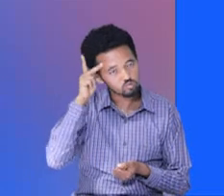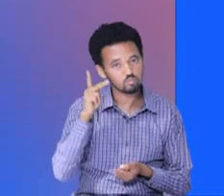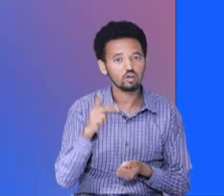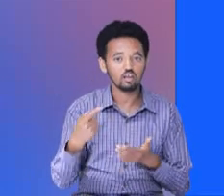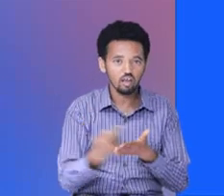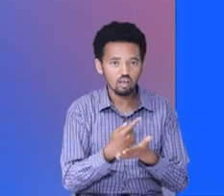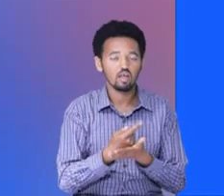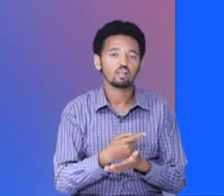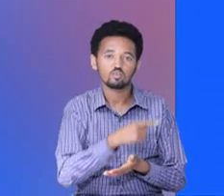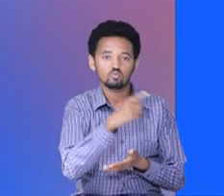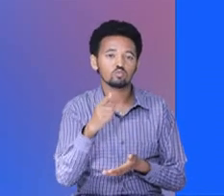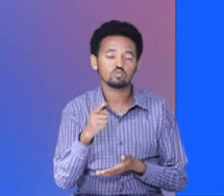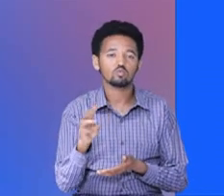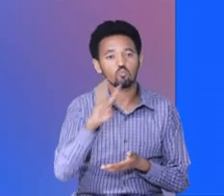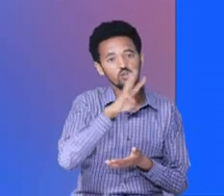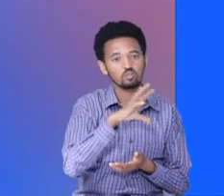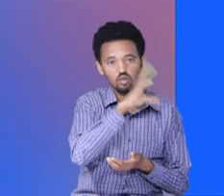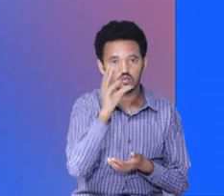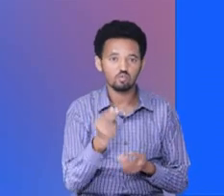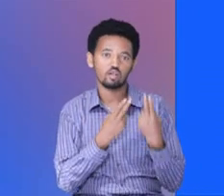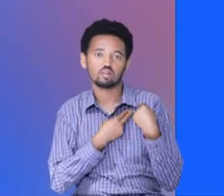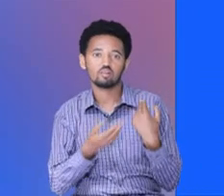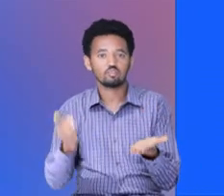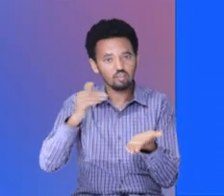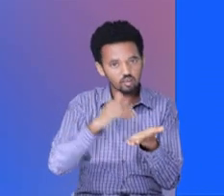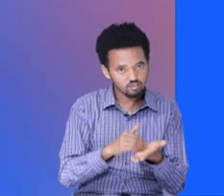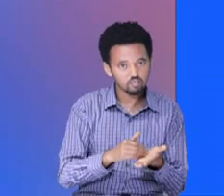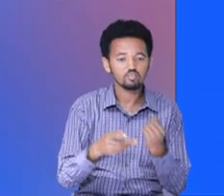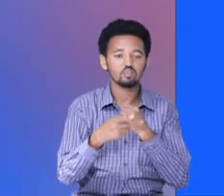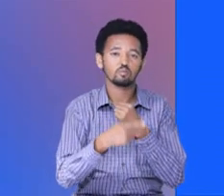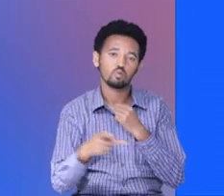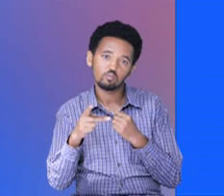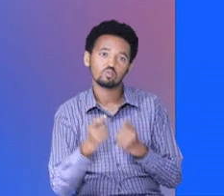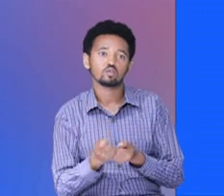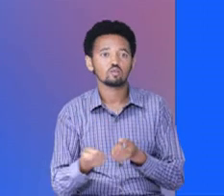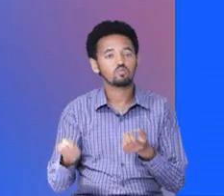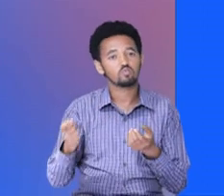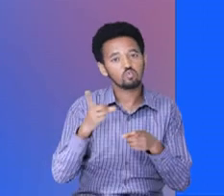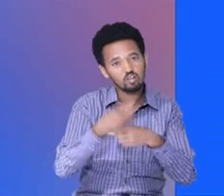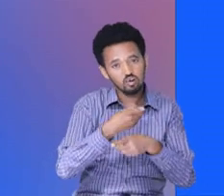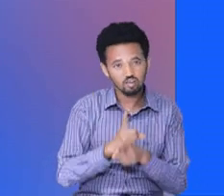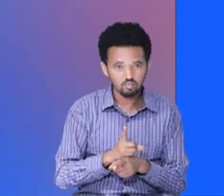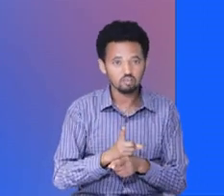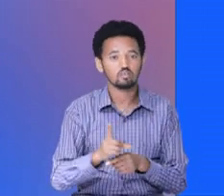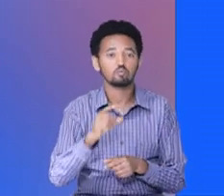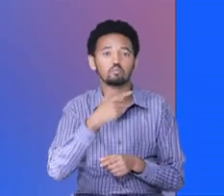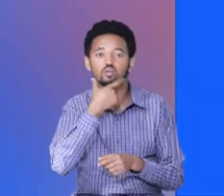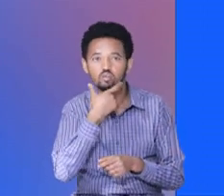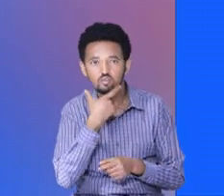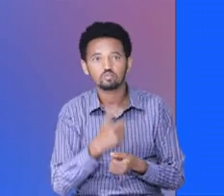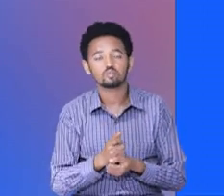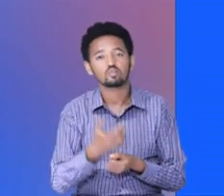Ghana, those West African leaders against the proposal of Great Britain. Between 1945 up